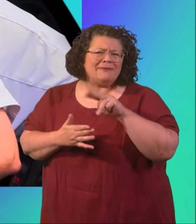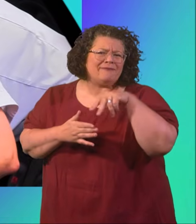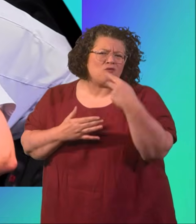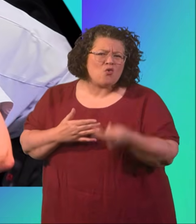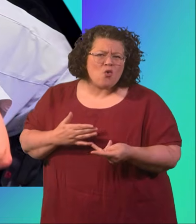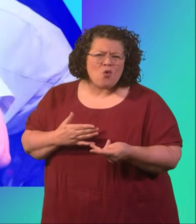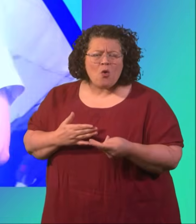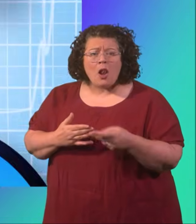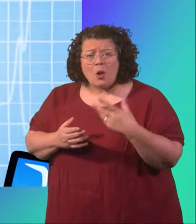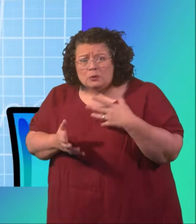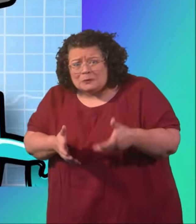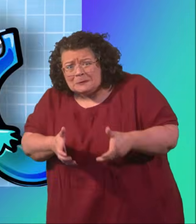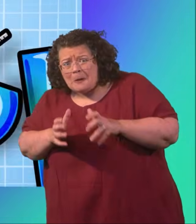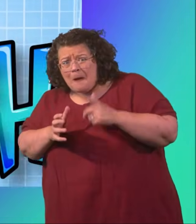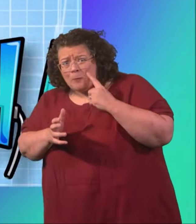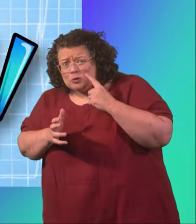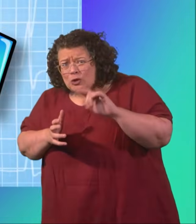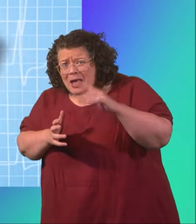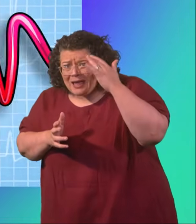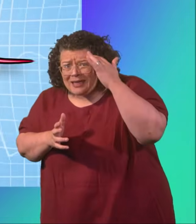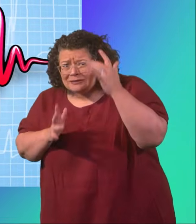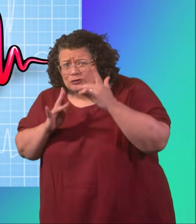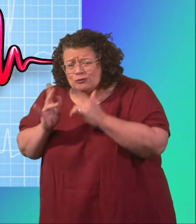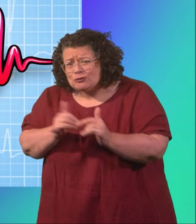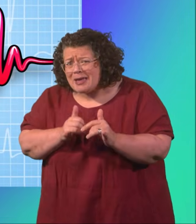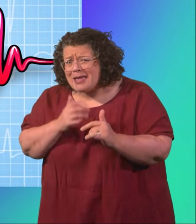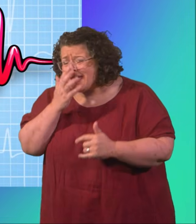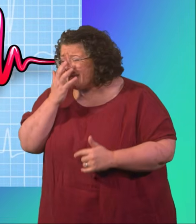look at your head. Is that okay?